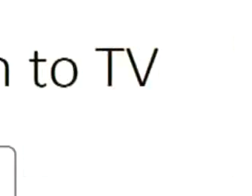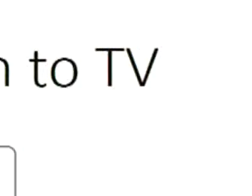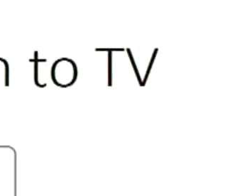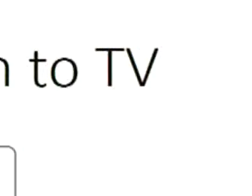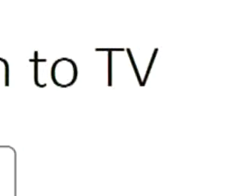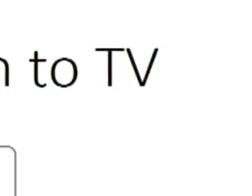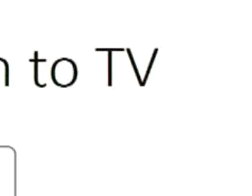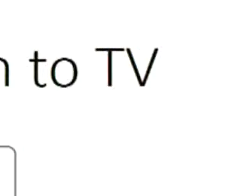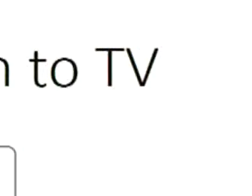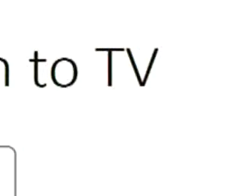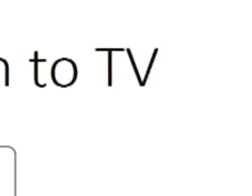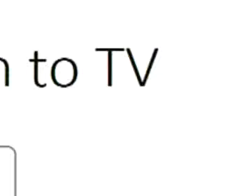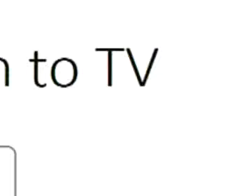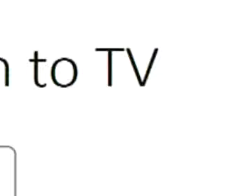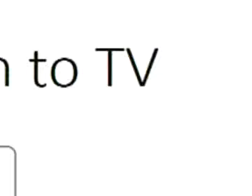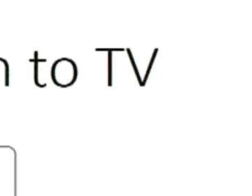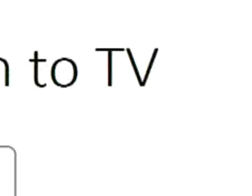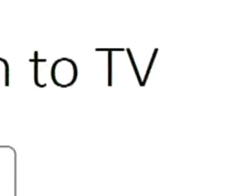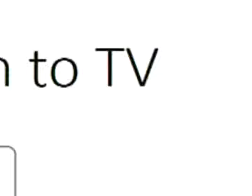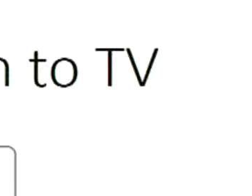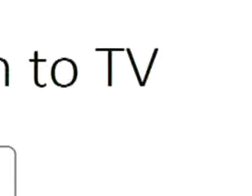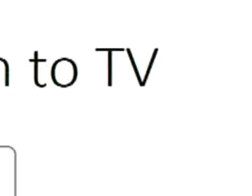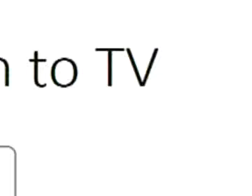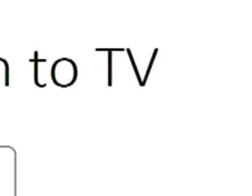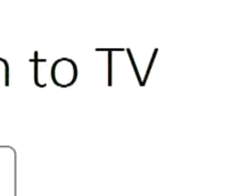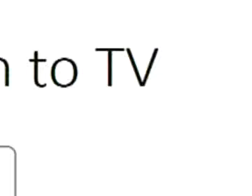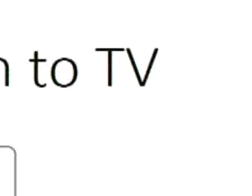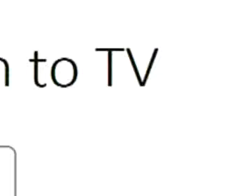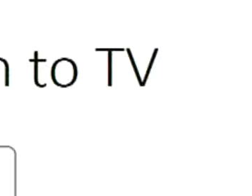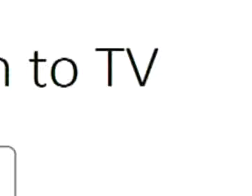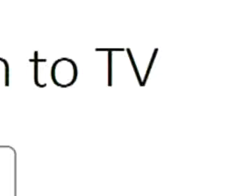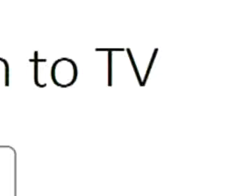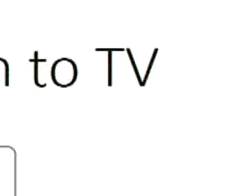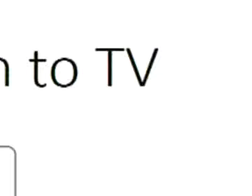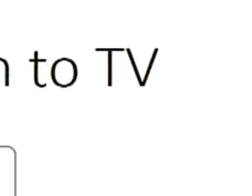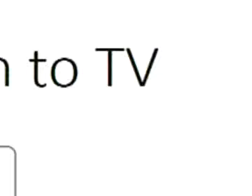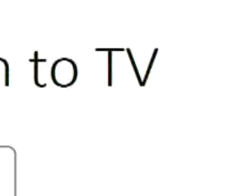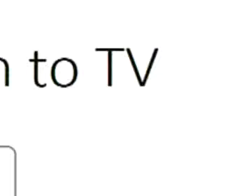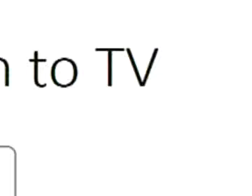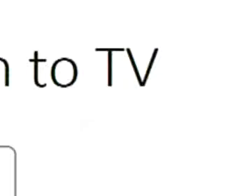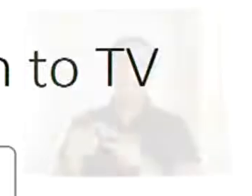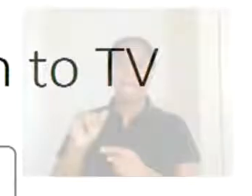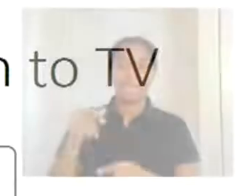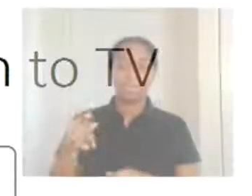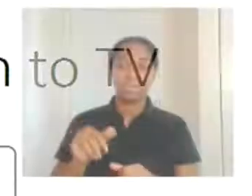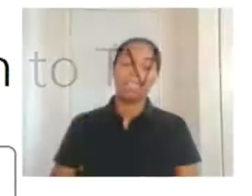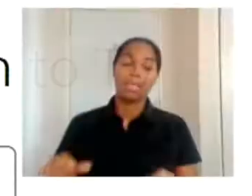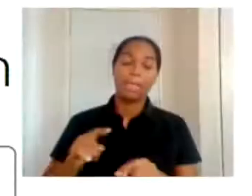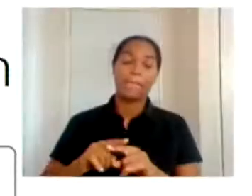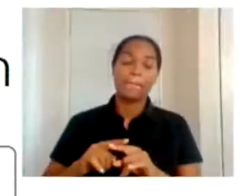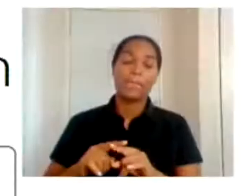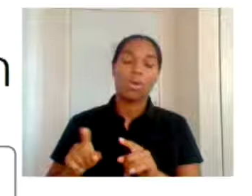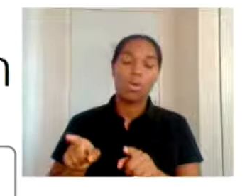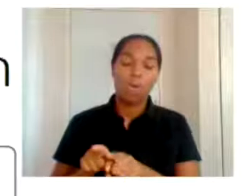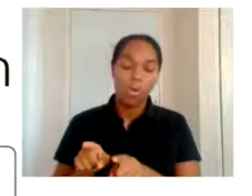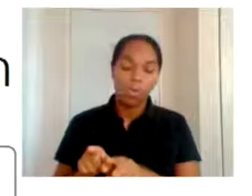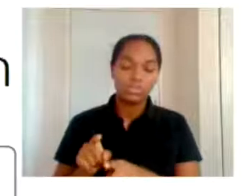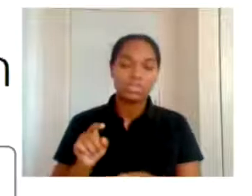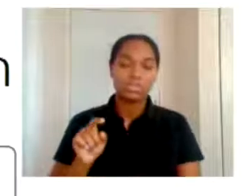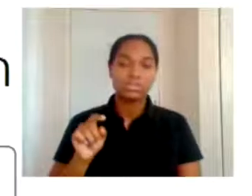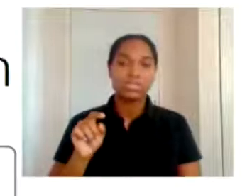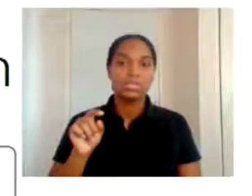build in such a way, not only it's IP redundant, but it's also redundant at the station level. This